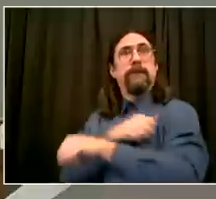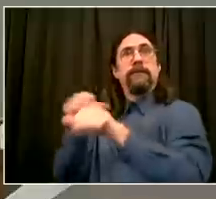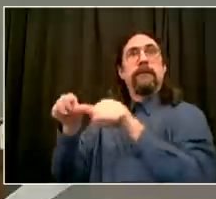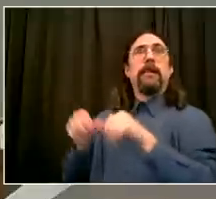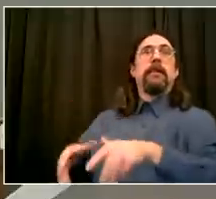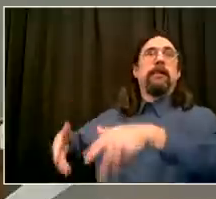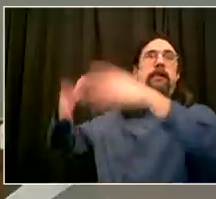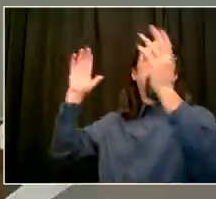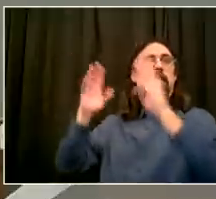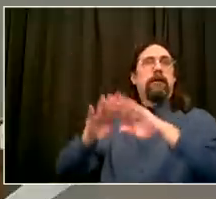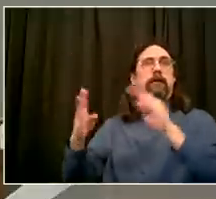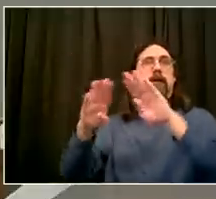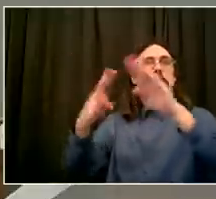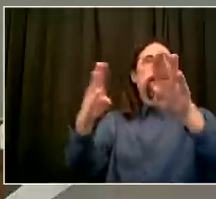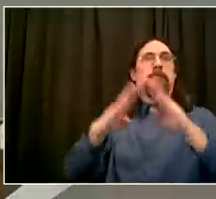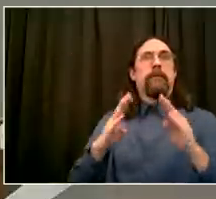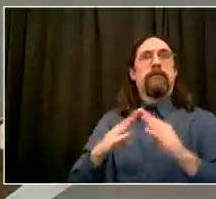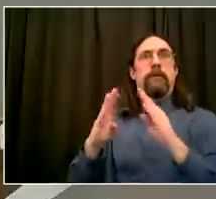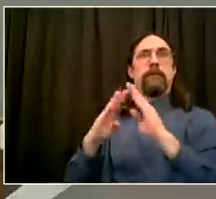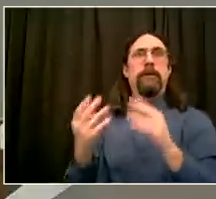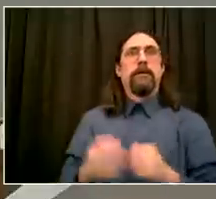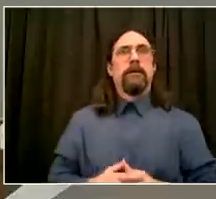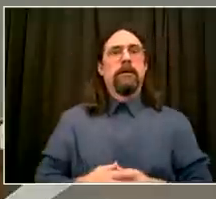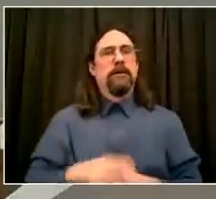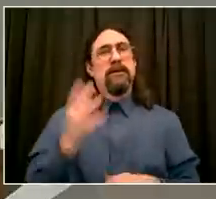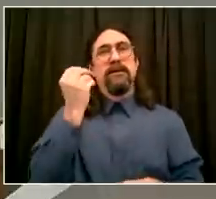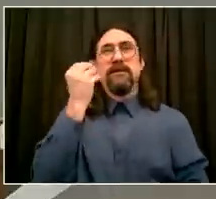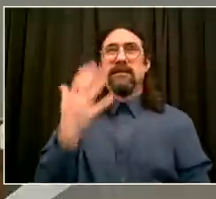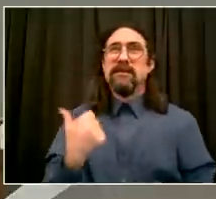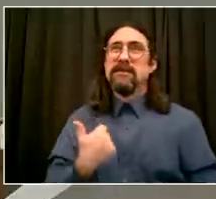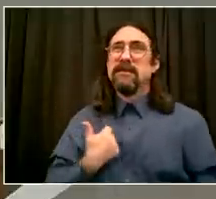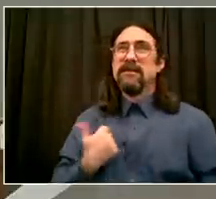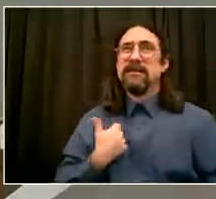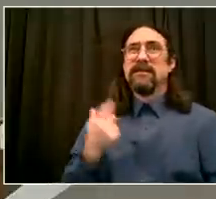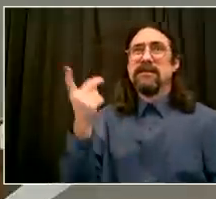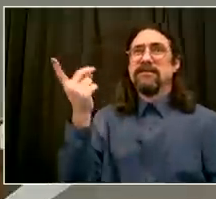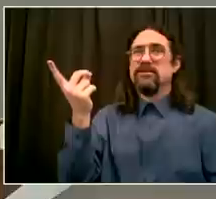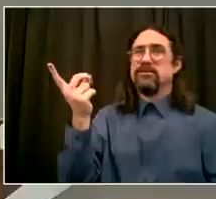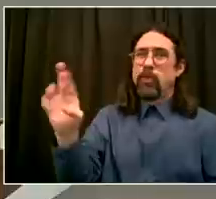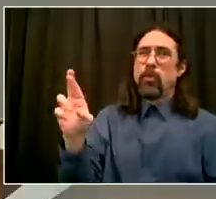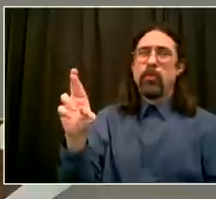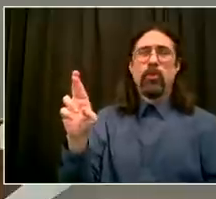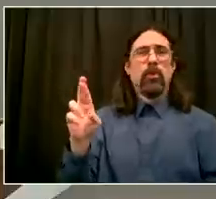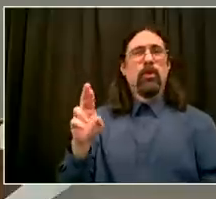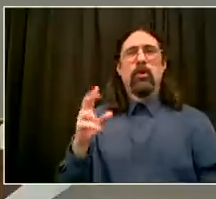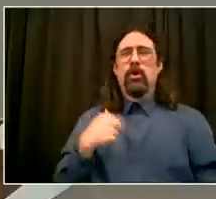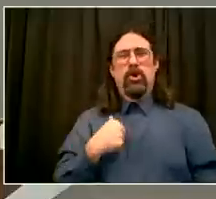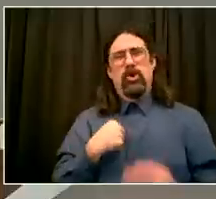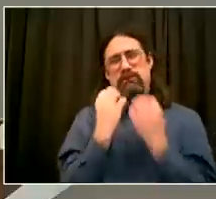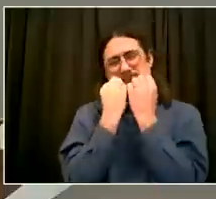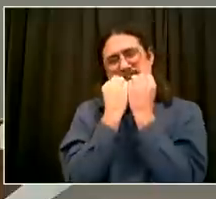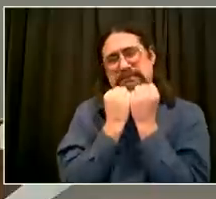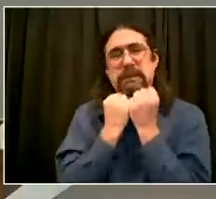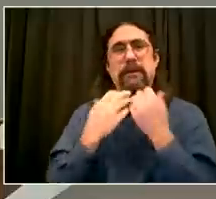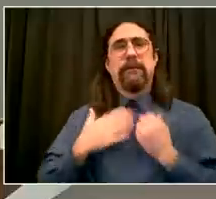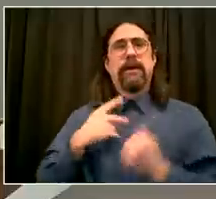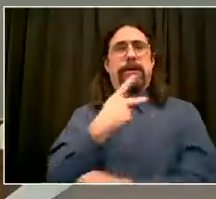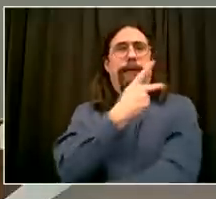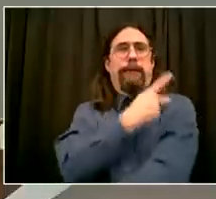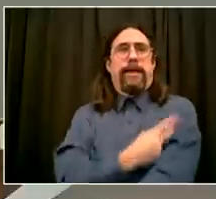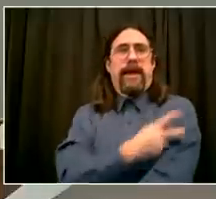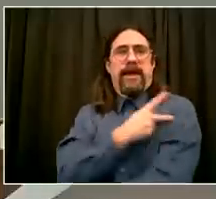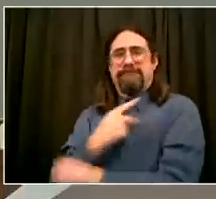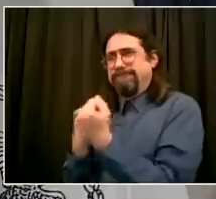or 2 p.m, nothing will stand in my way of protecting my patients in the Bronx or our way of protecting New Yorkers. And now they can come overnight.